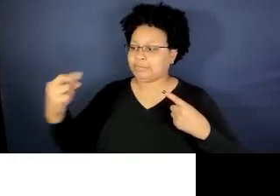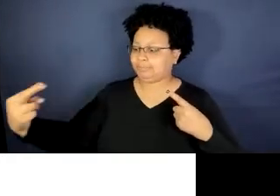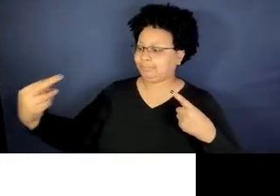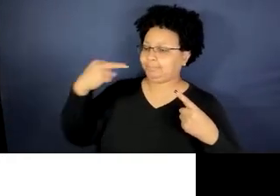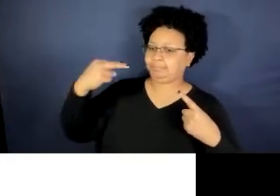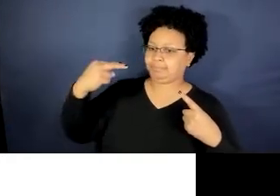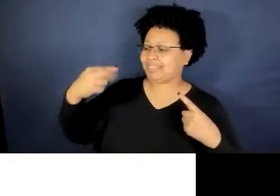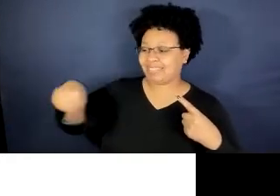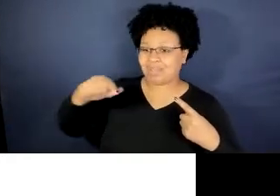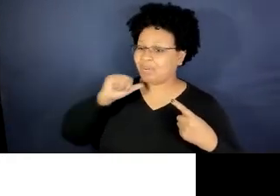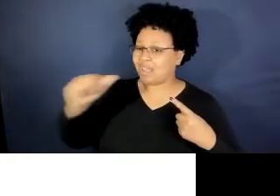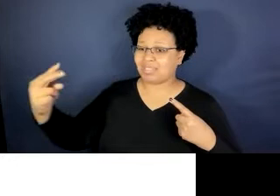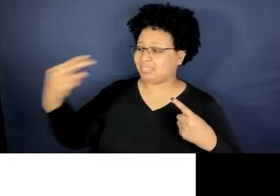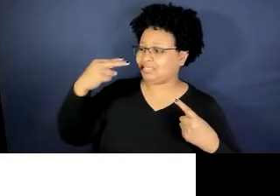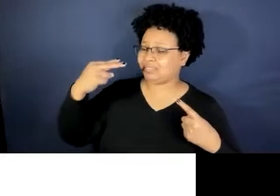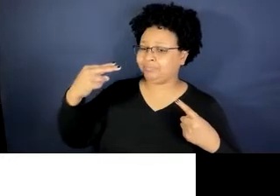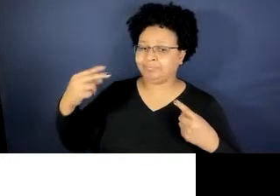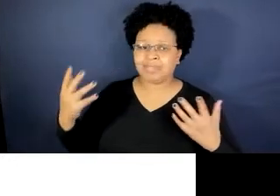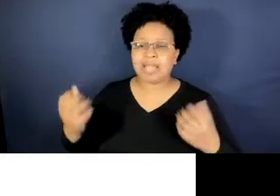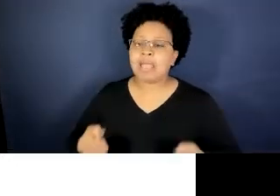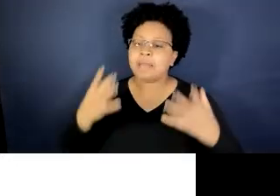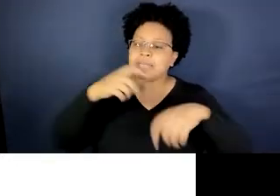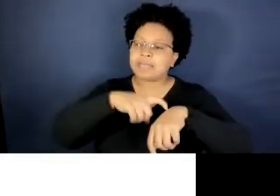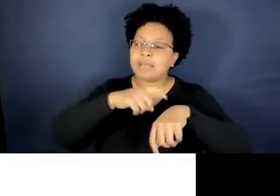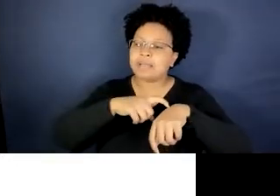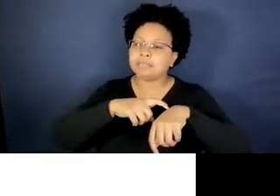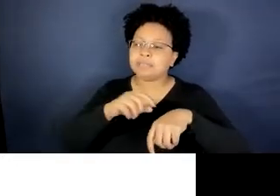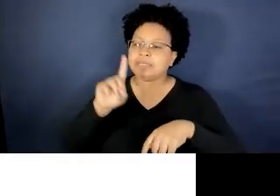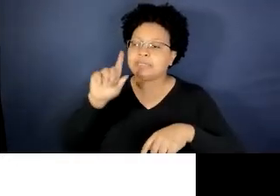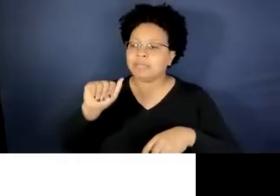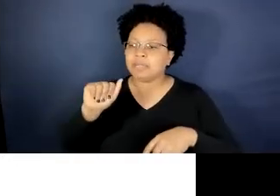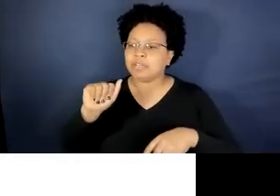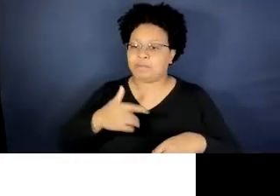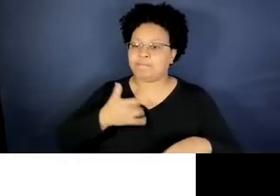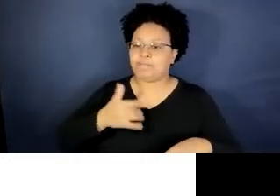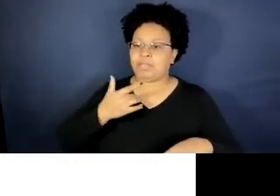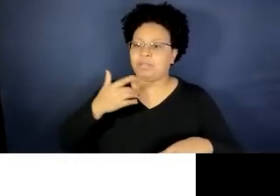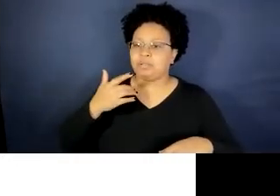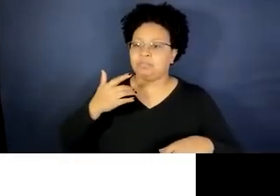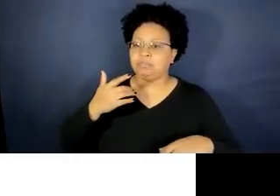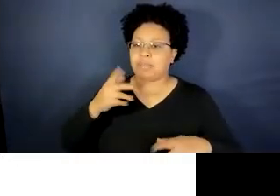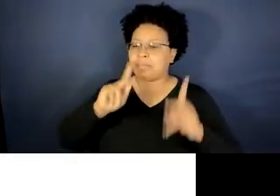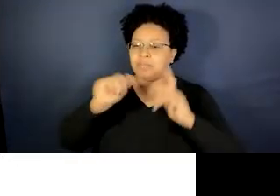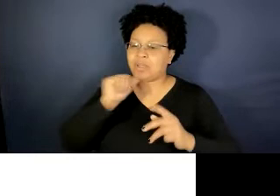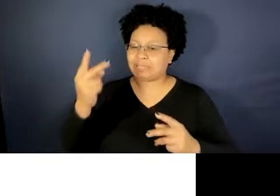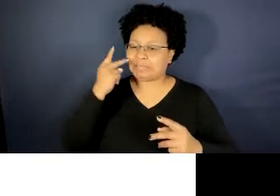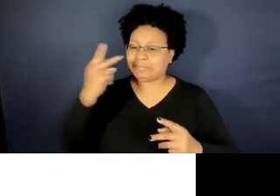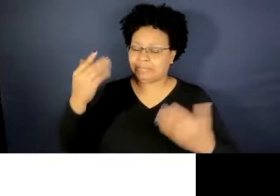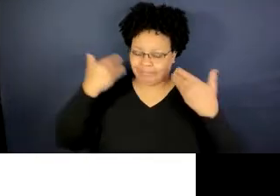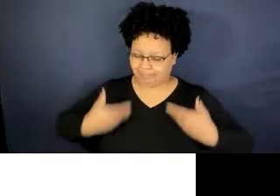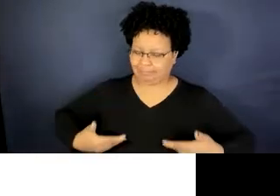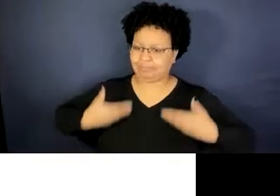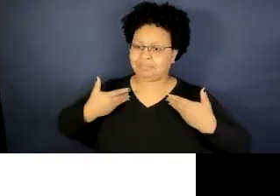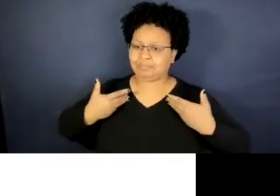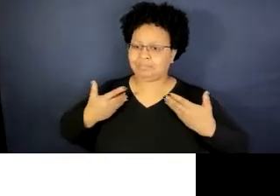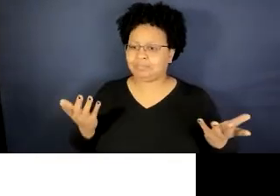not seen. How many times in the disabled community you're not seen for what's going on, for who you are?